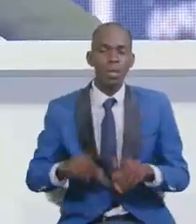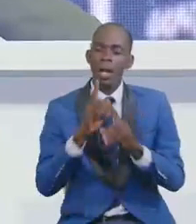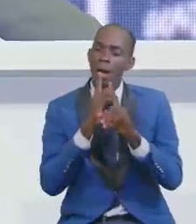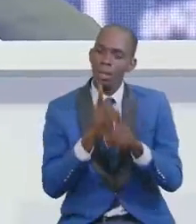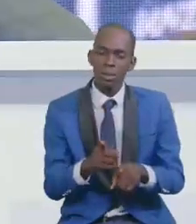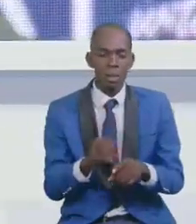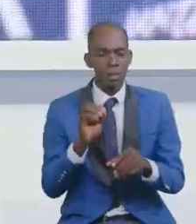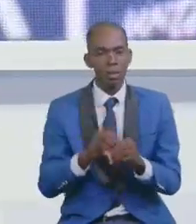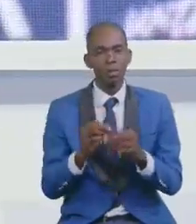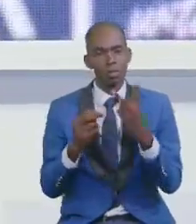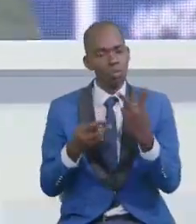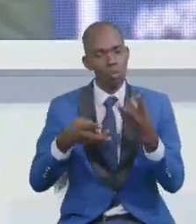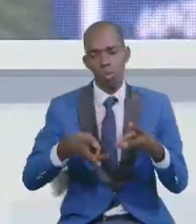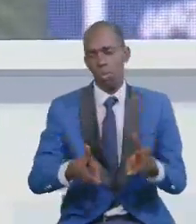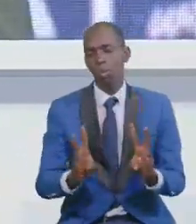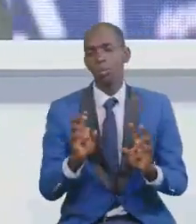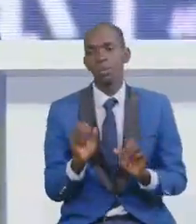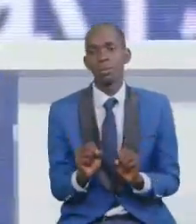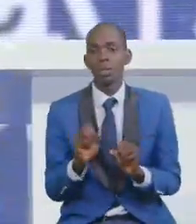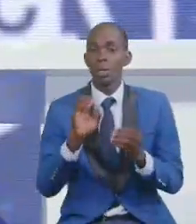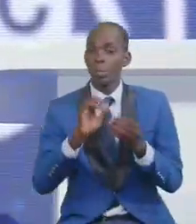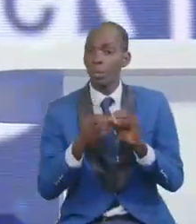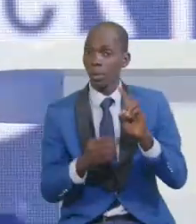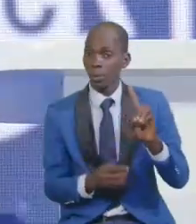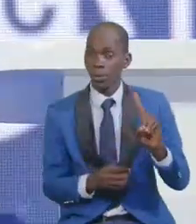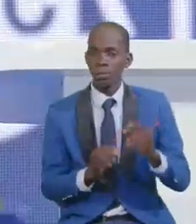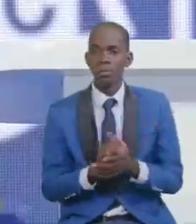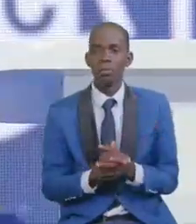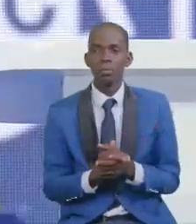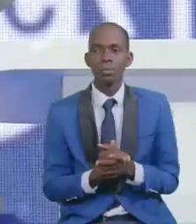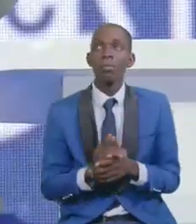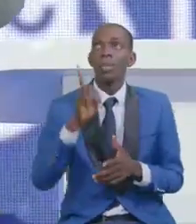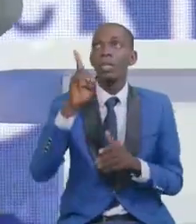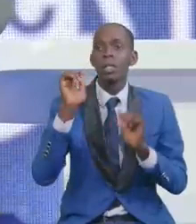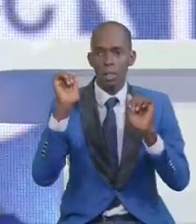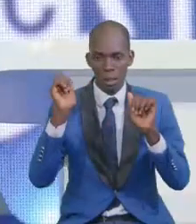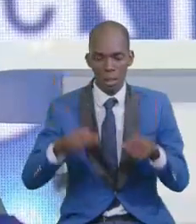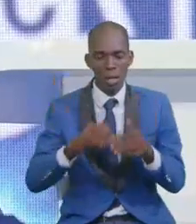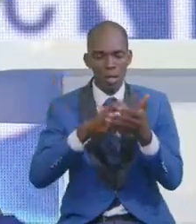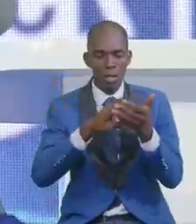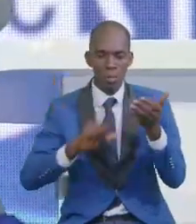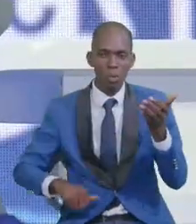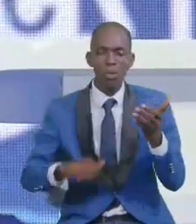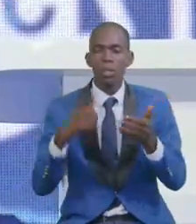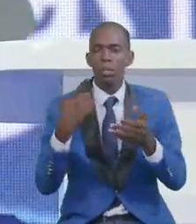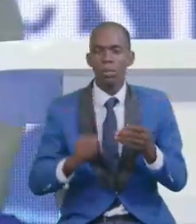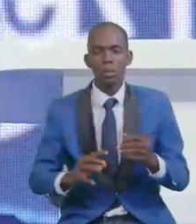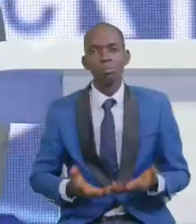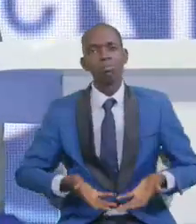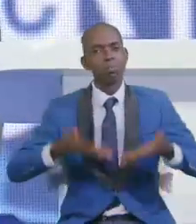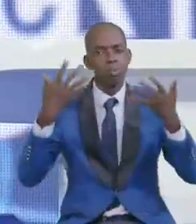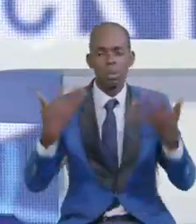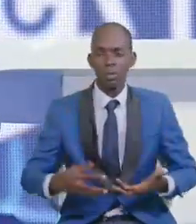ways. Number one, he can remove the mountain, the load, and the